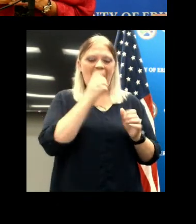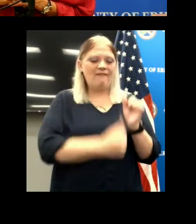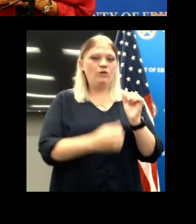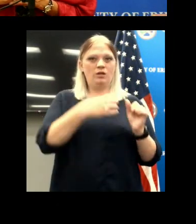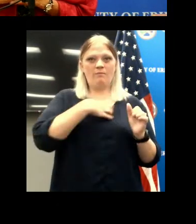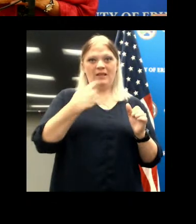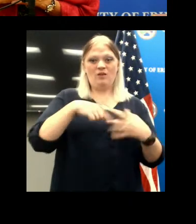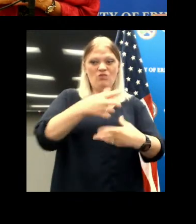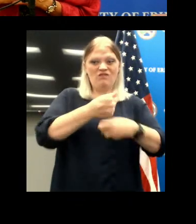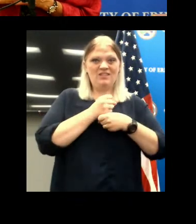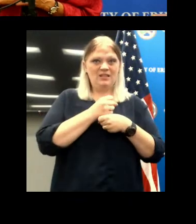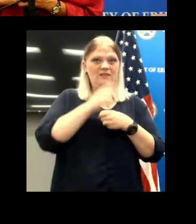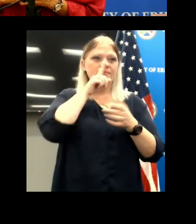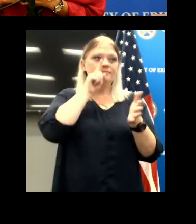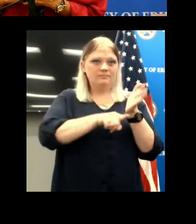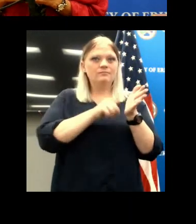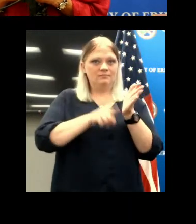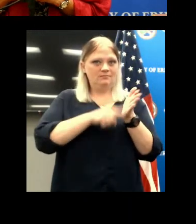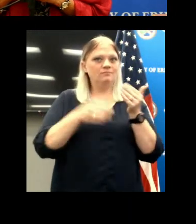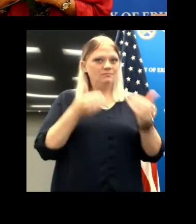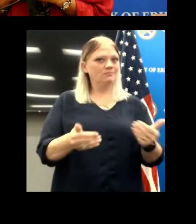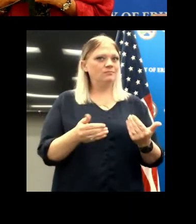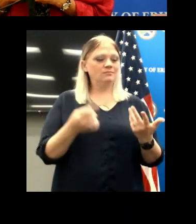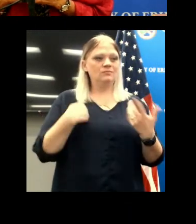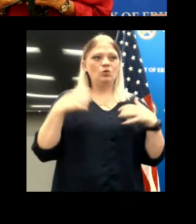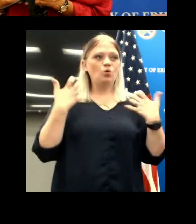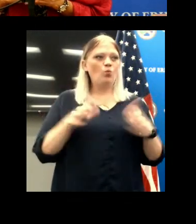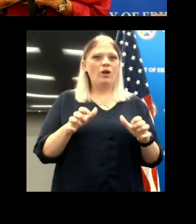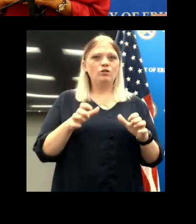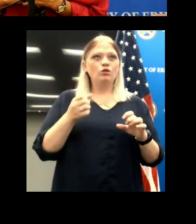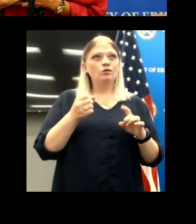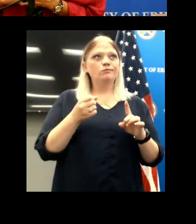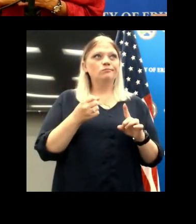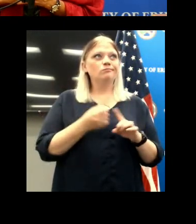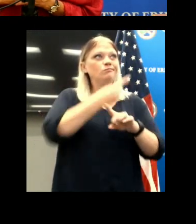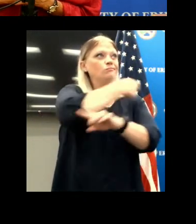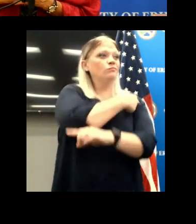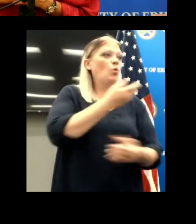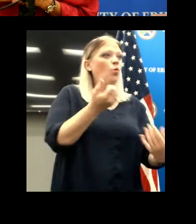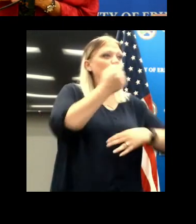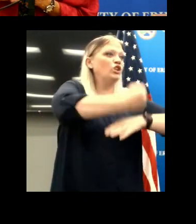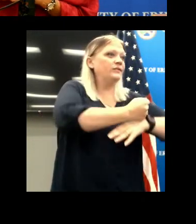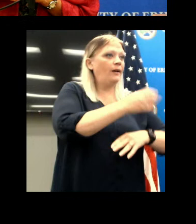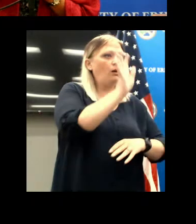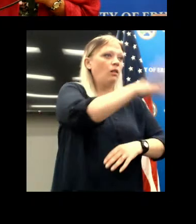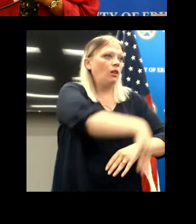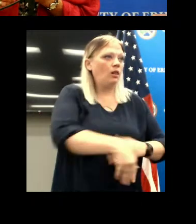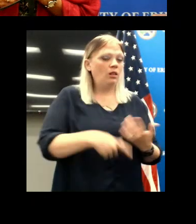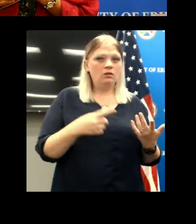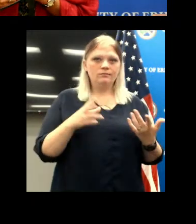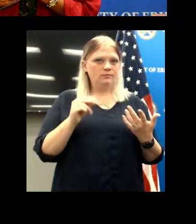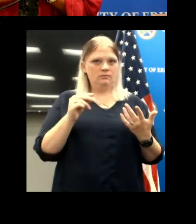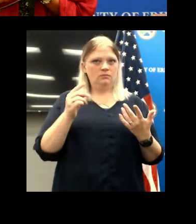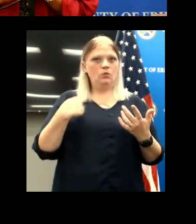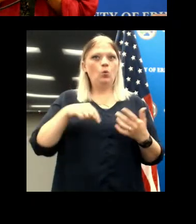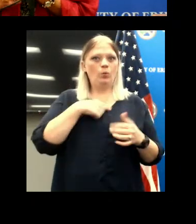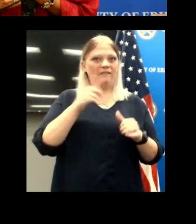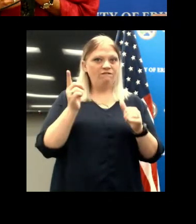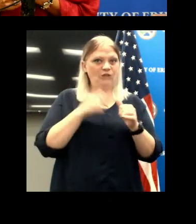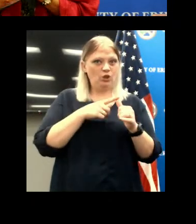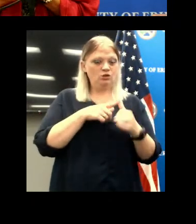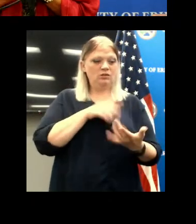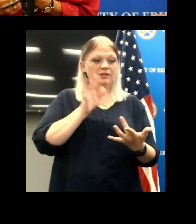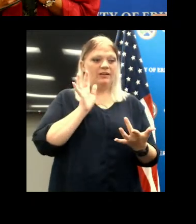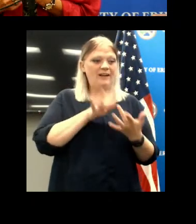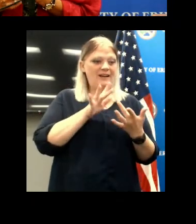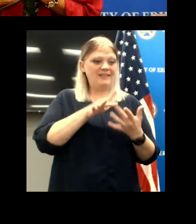health department is investigated. Again, we don't want to just randomly, shut down places. What we do first is we